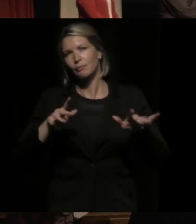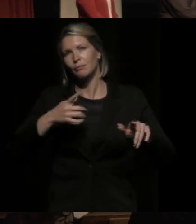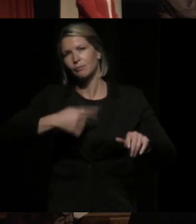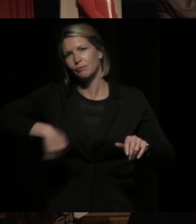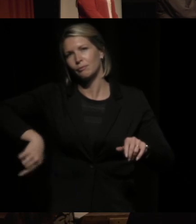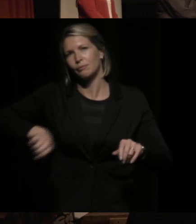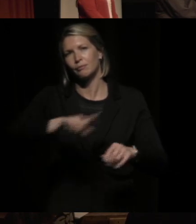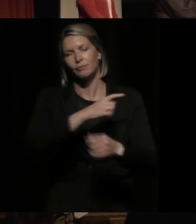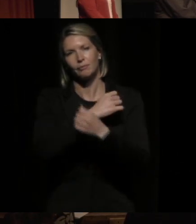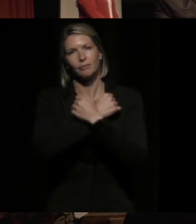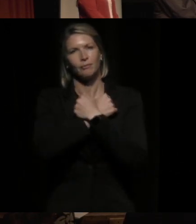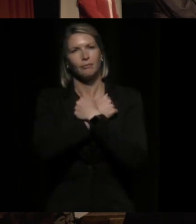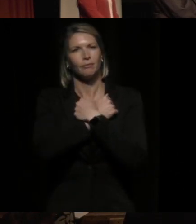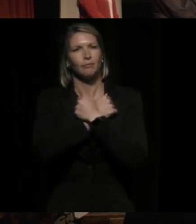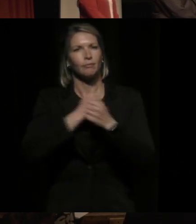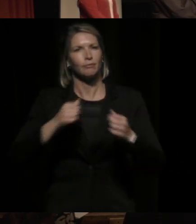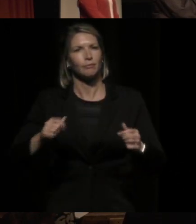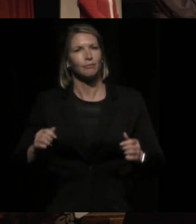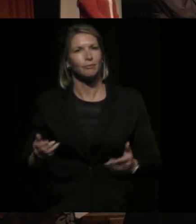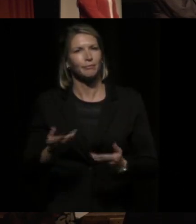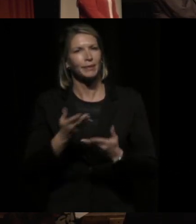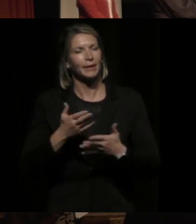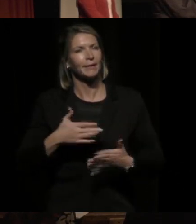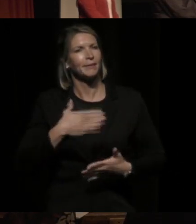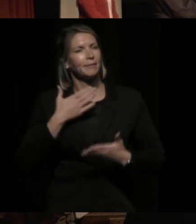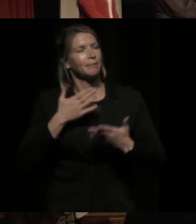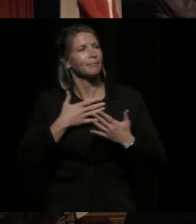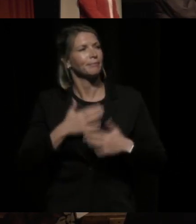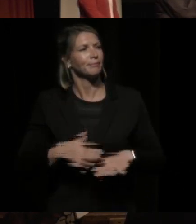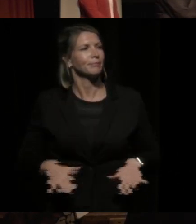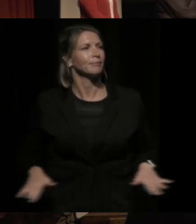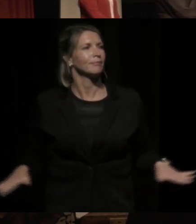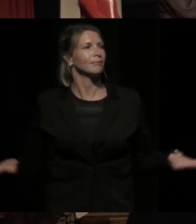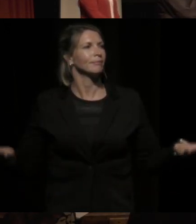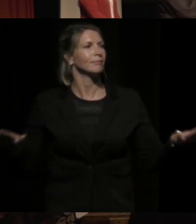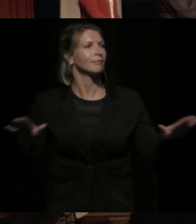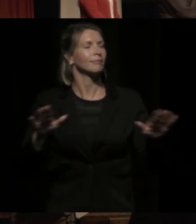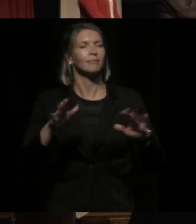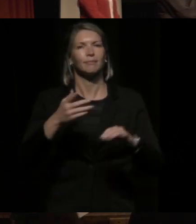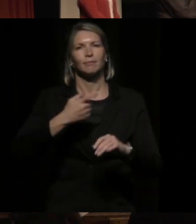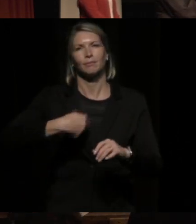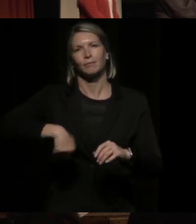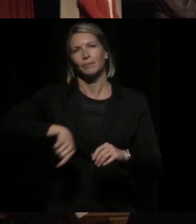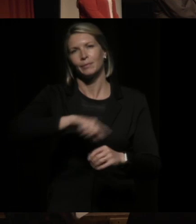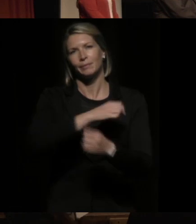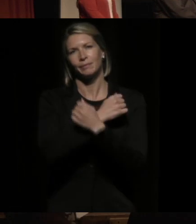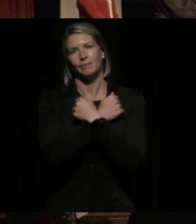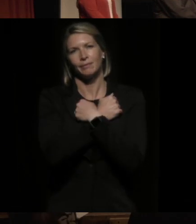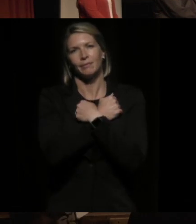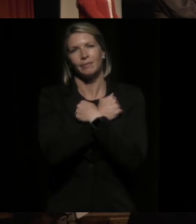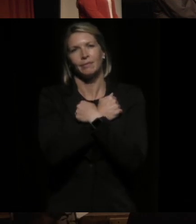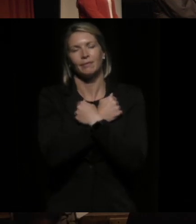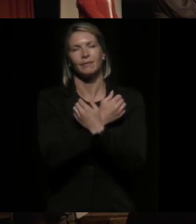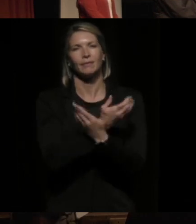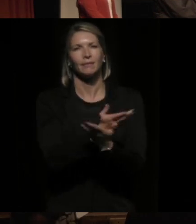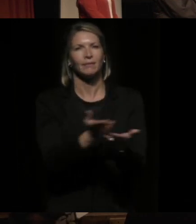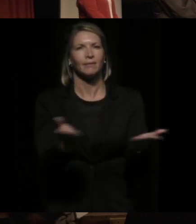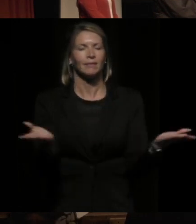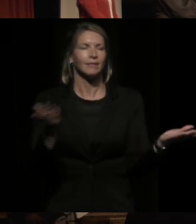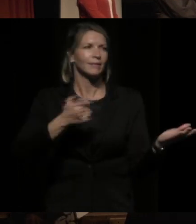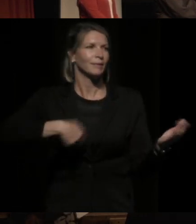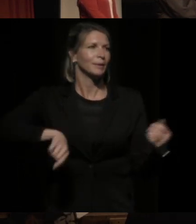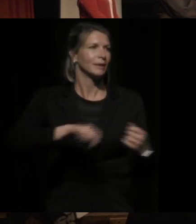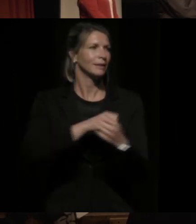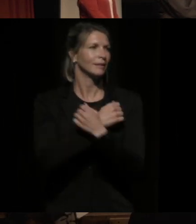rills, we love thee, smiling land. We love